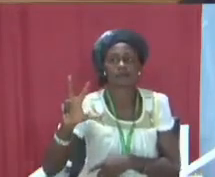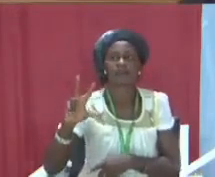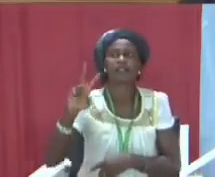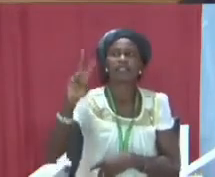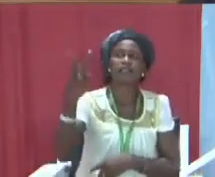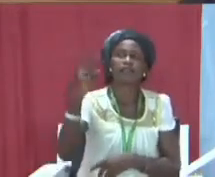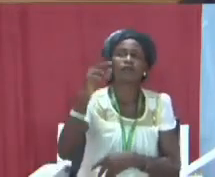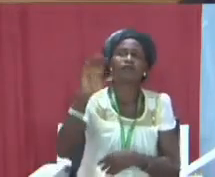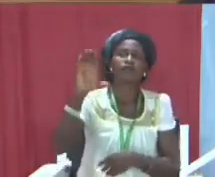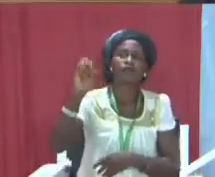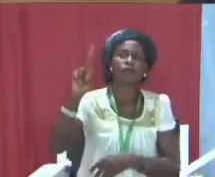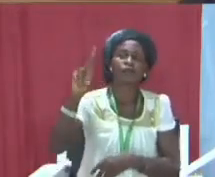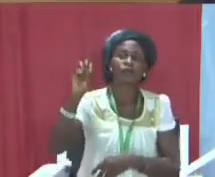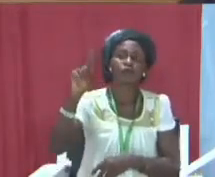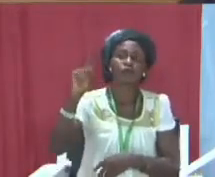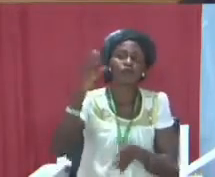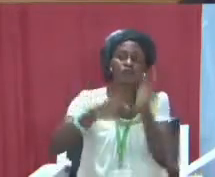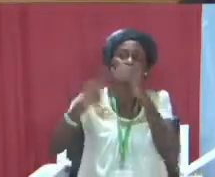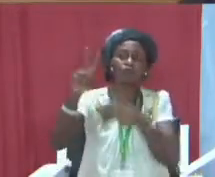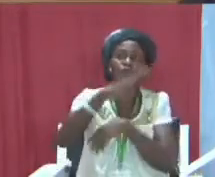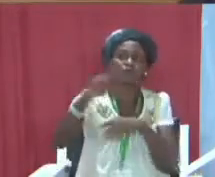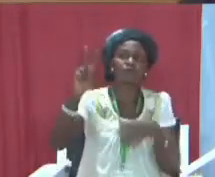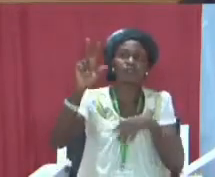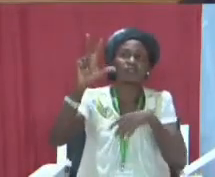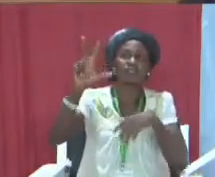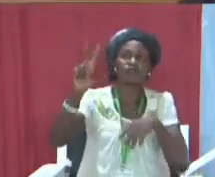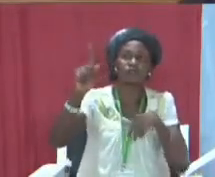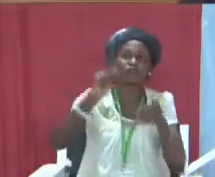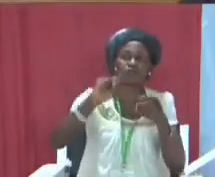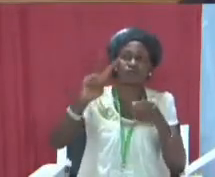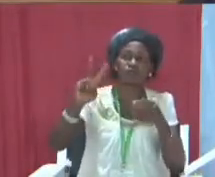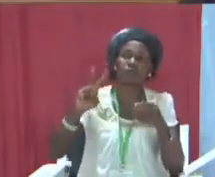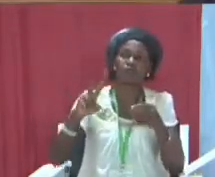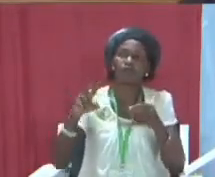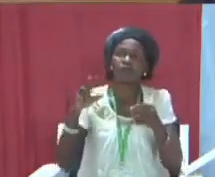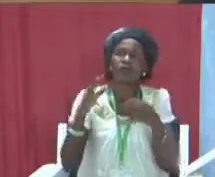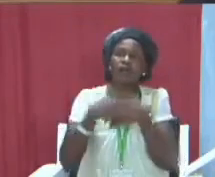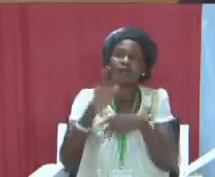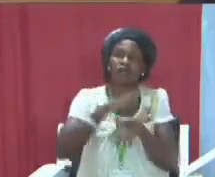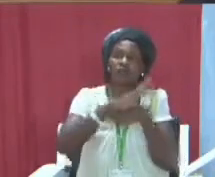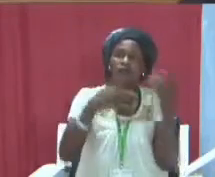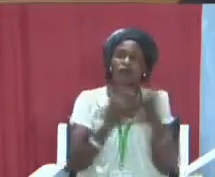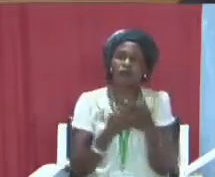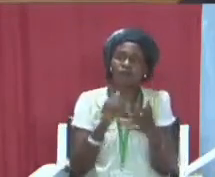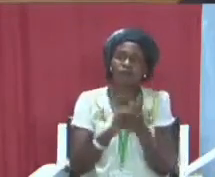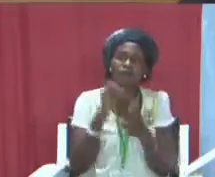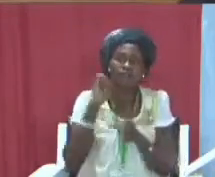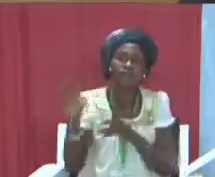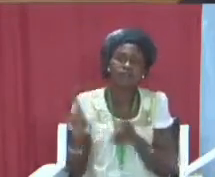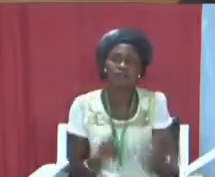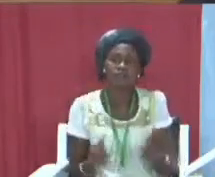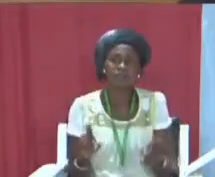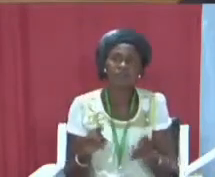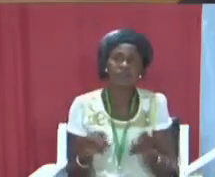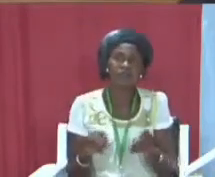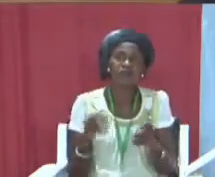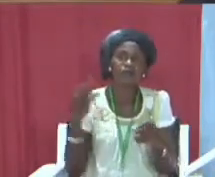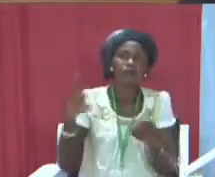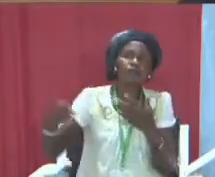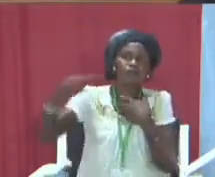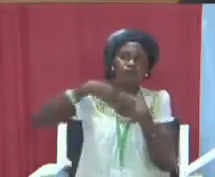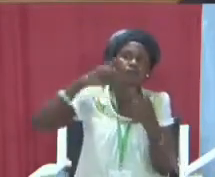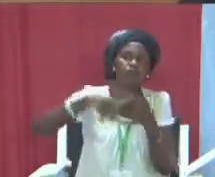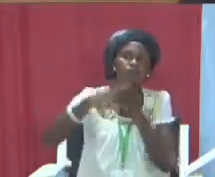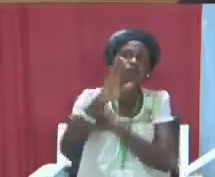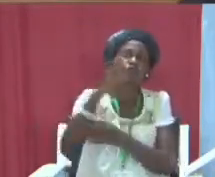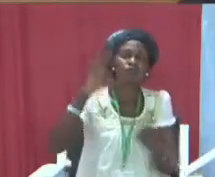2 Chronicles 32, verse 1 to 3. After all these deeds of faithfulness, of returning to God,